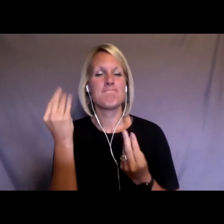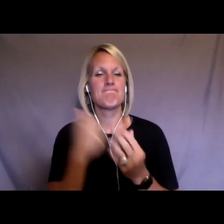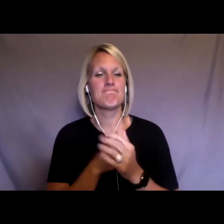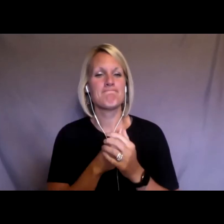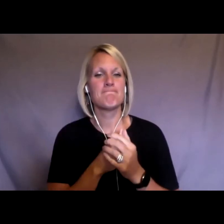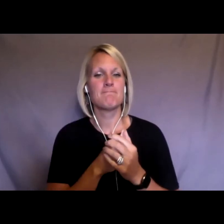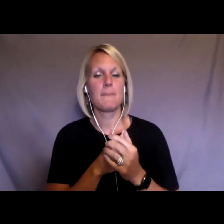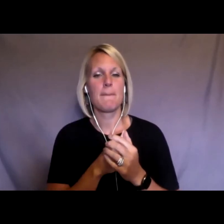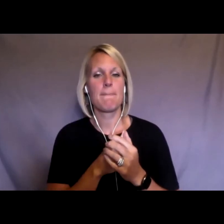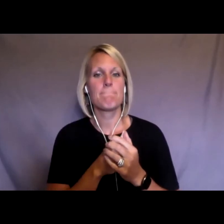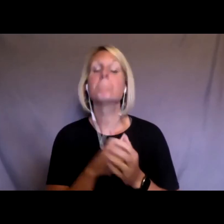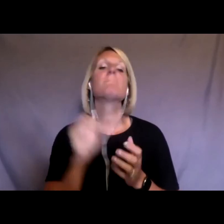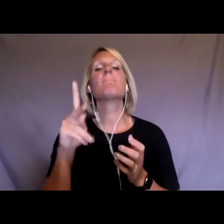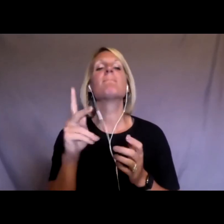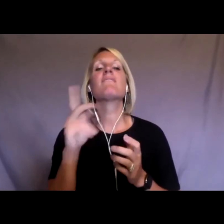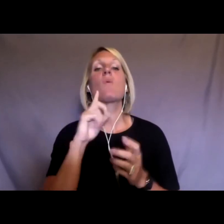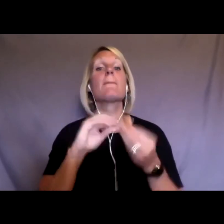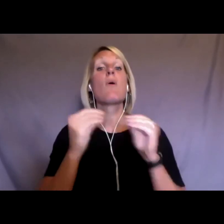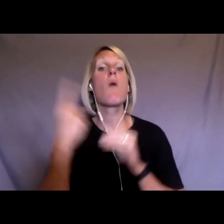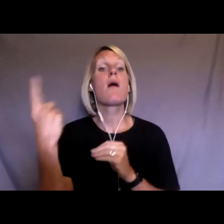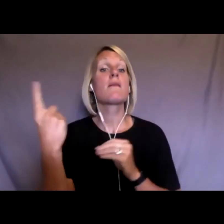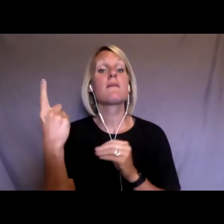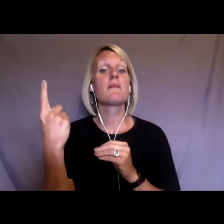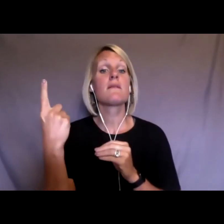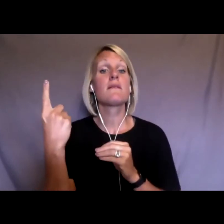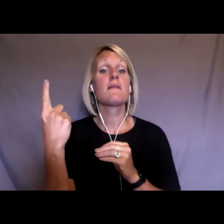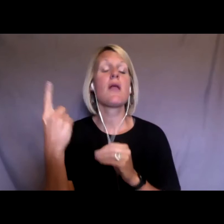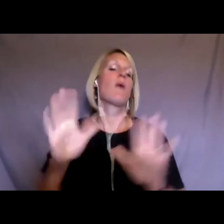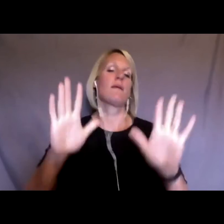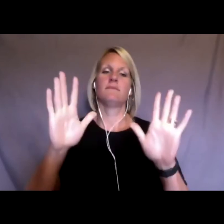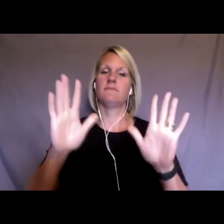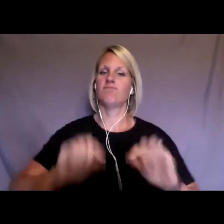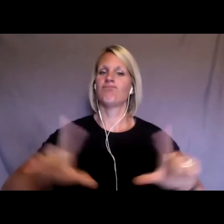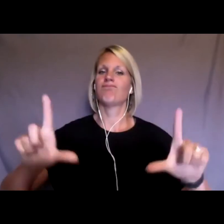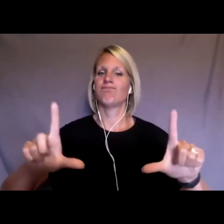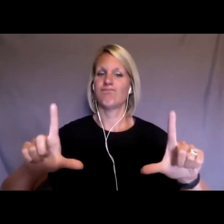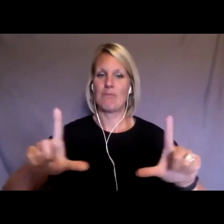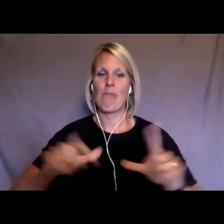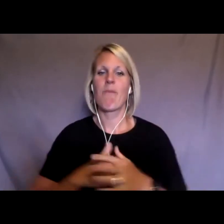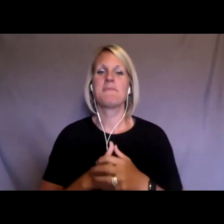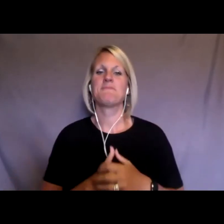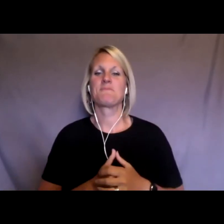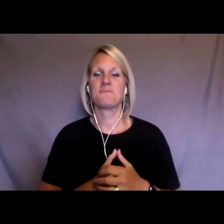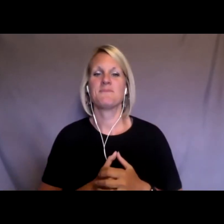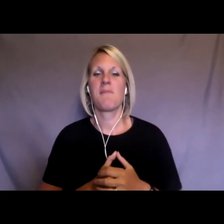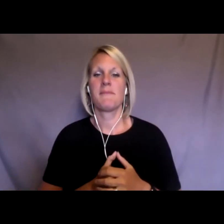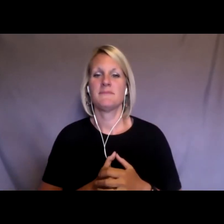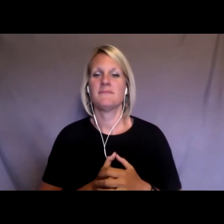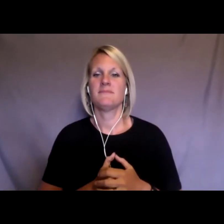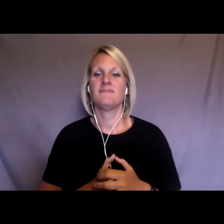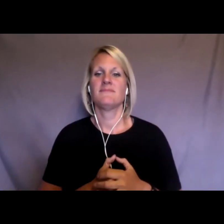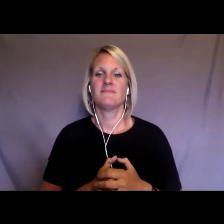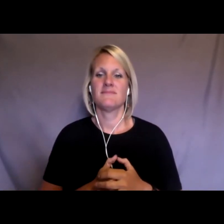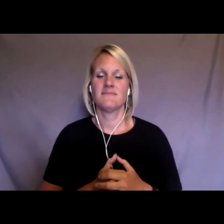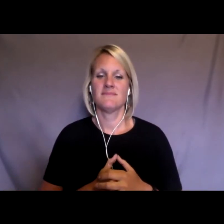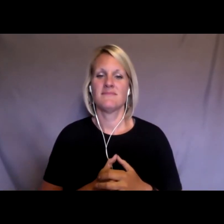everybody put in for number 1, the one you use least. Okay, here we go. Oh, there we go. All right. Didn't realize that.